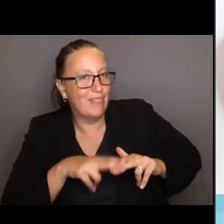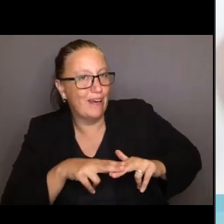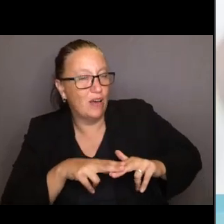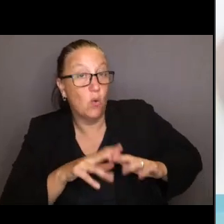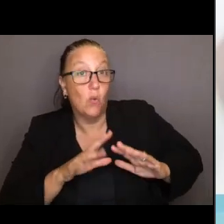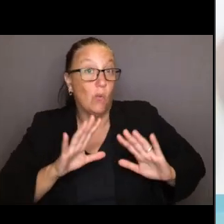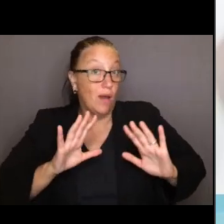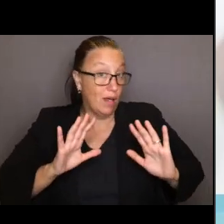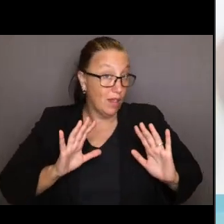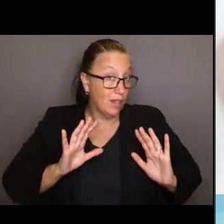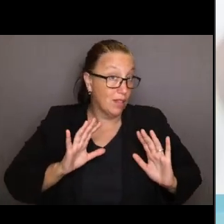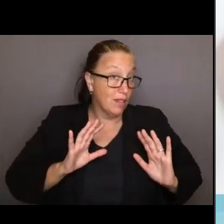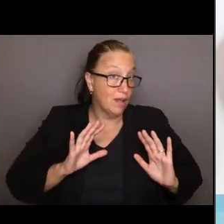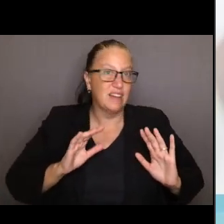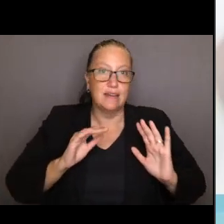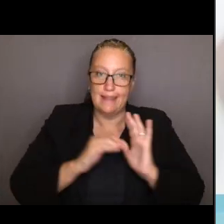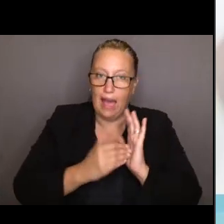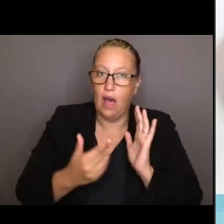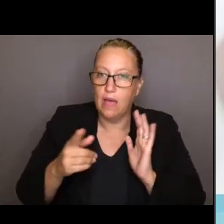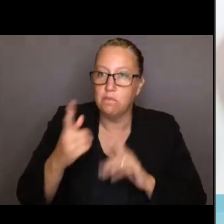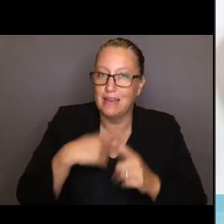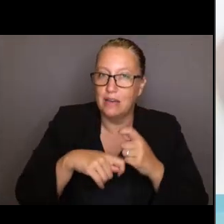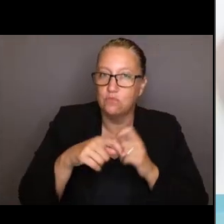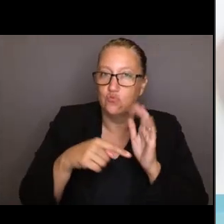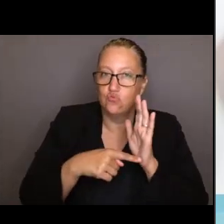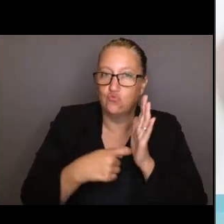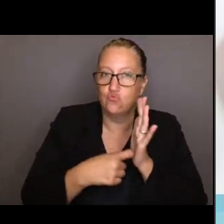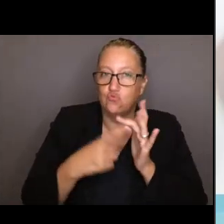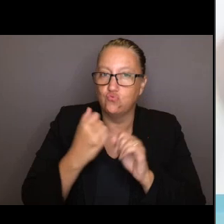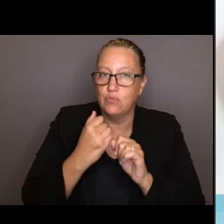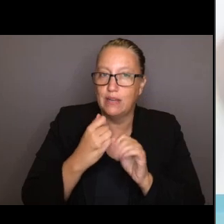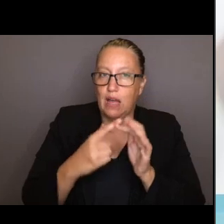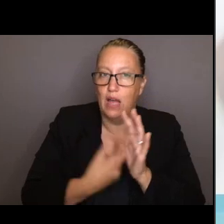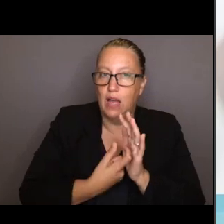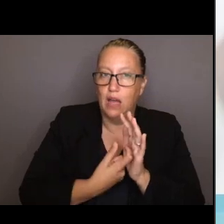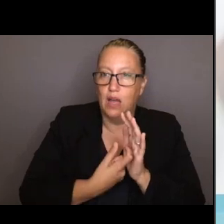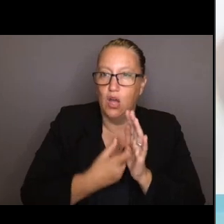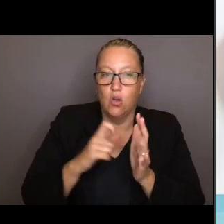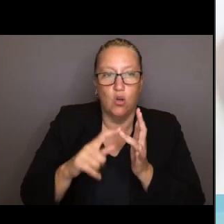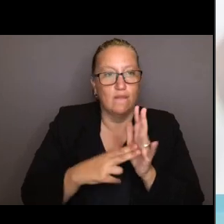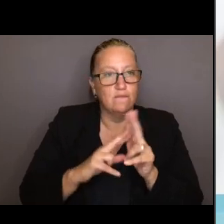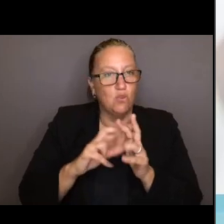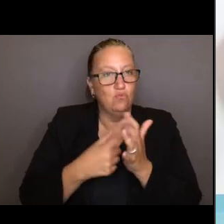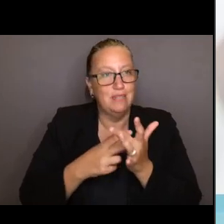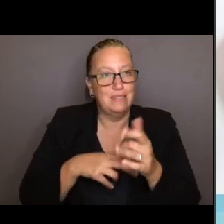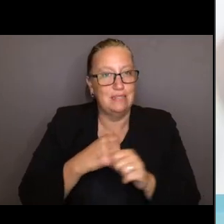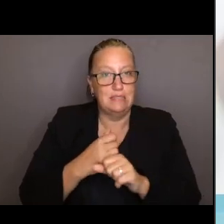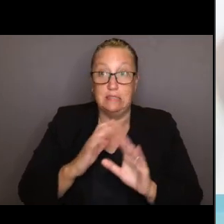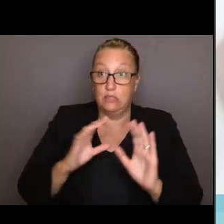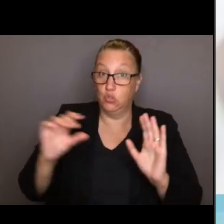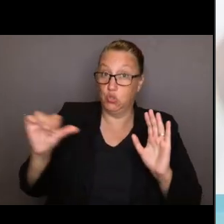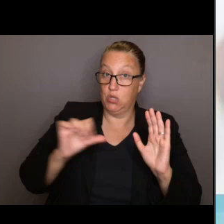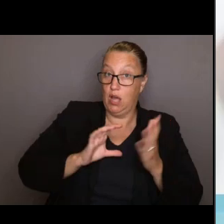now that triggers conferencing, referring to grants to see if they should fund a DNA